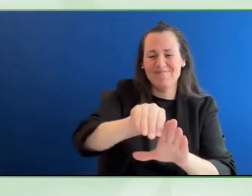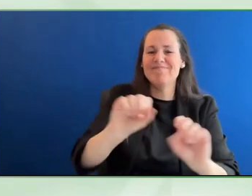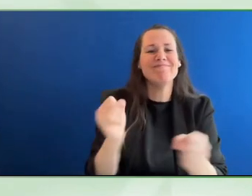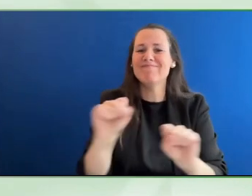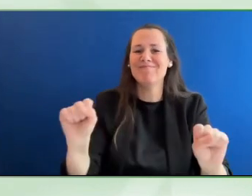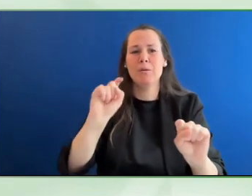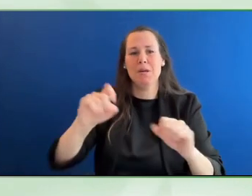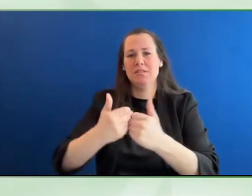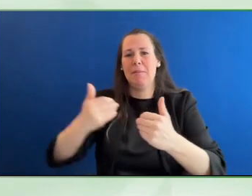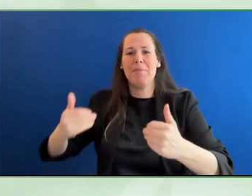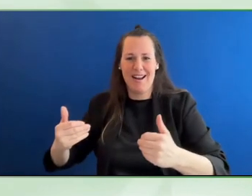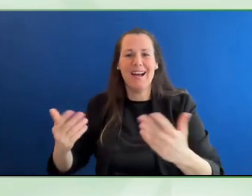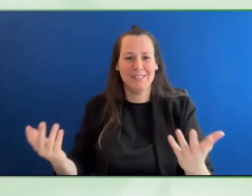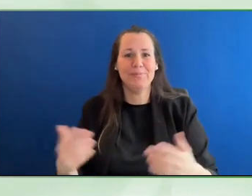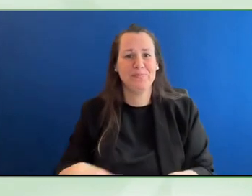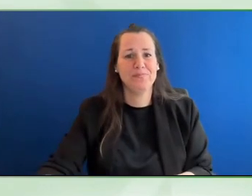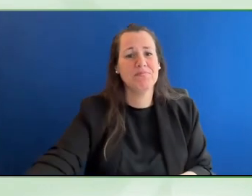cultures.